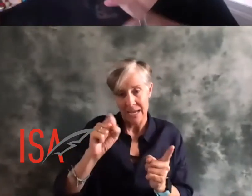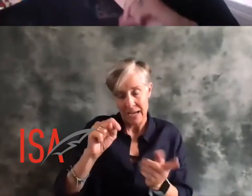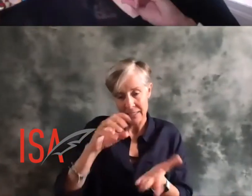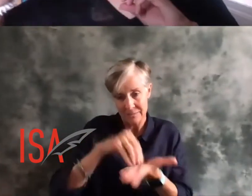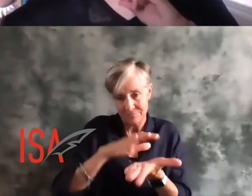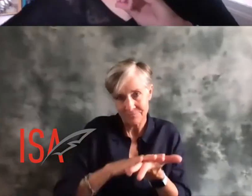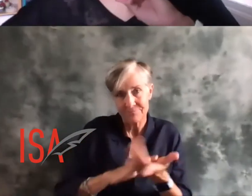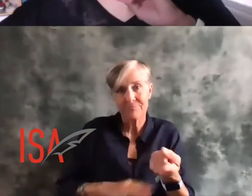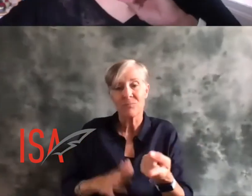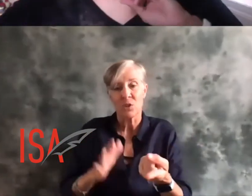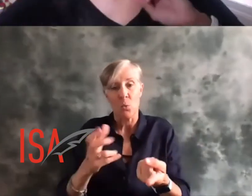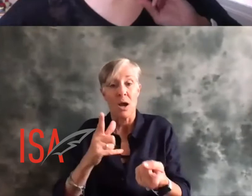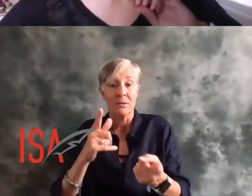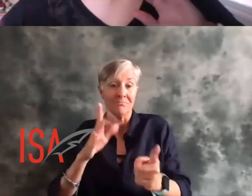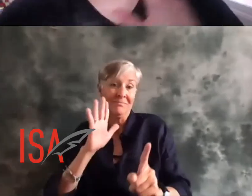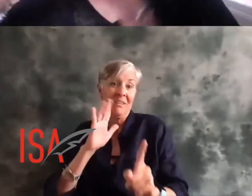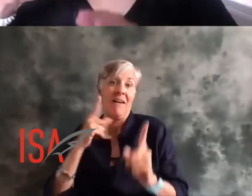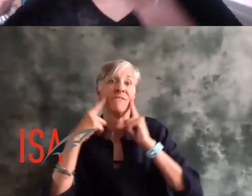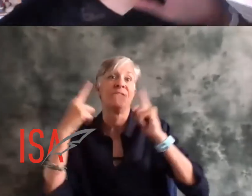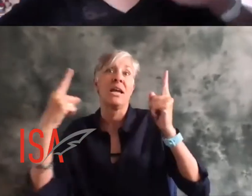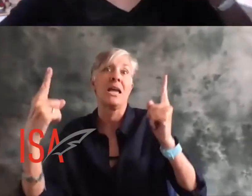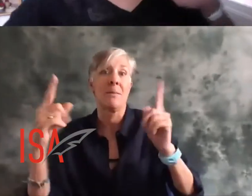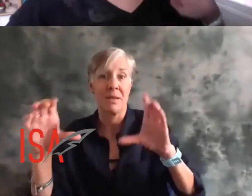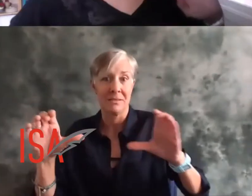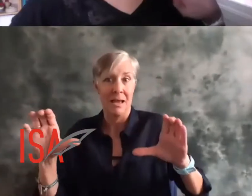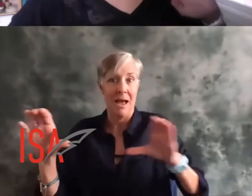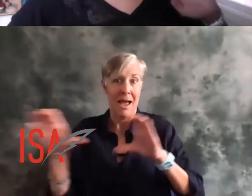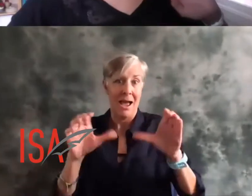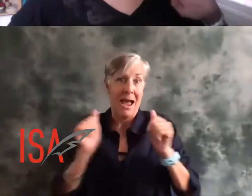a name actor so that it fits their